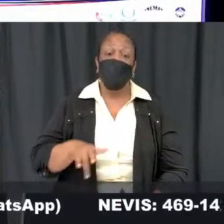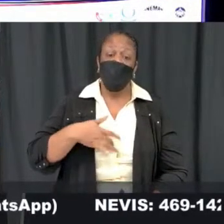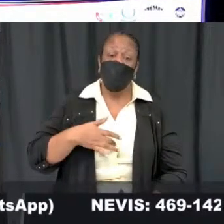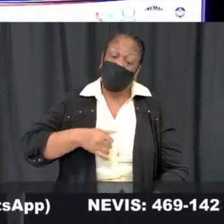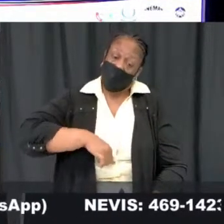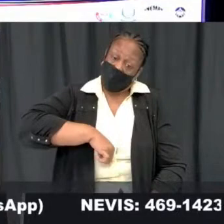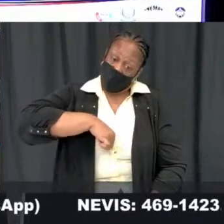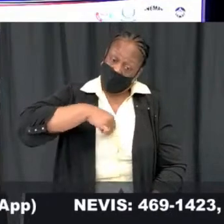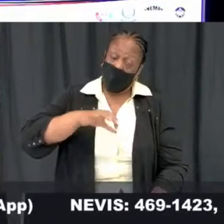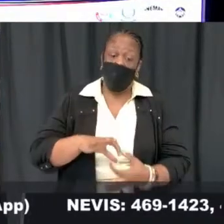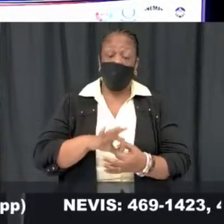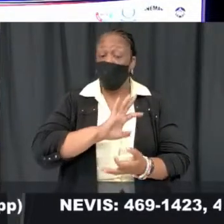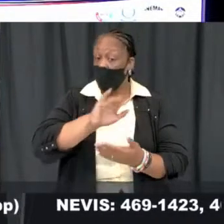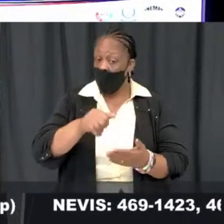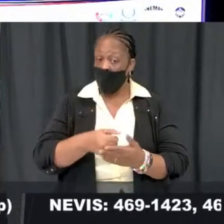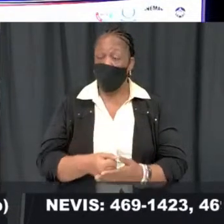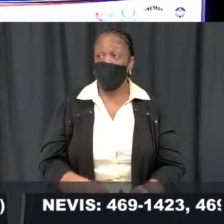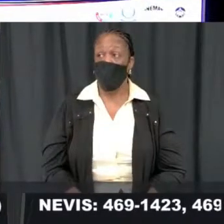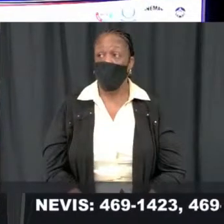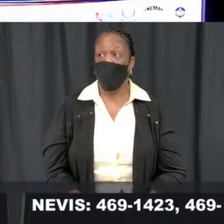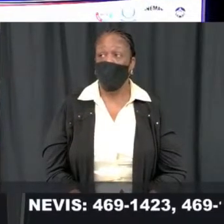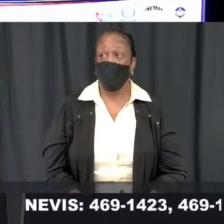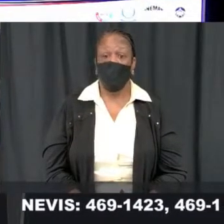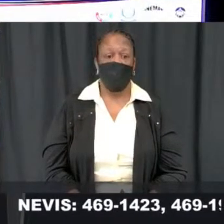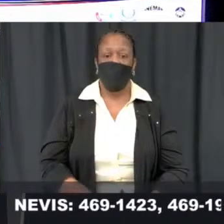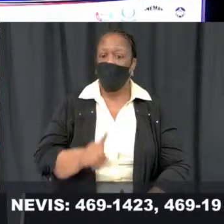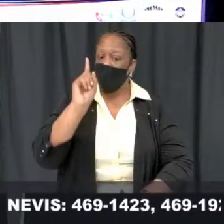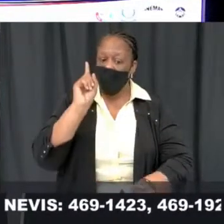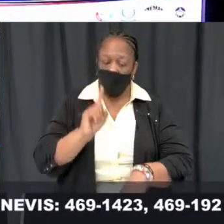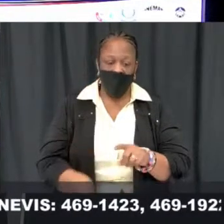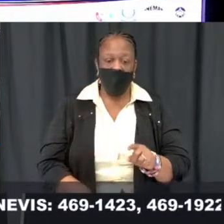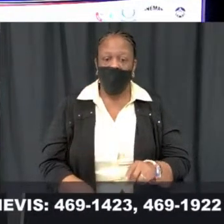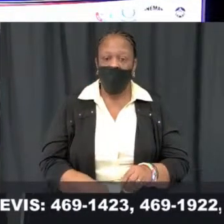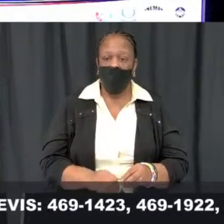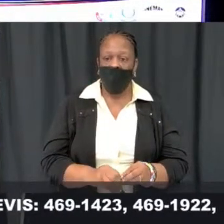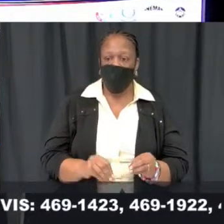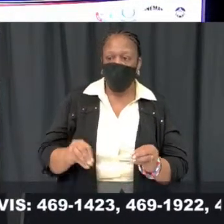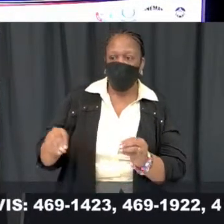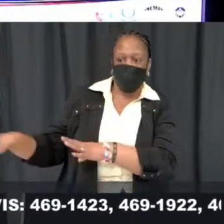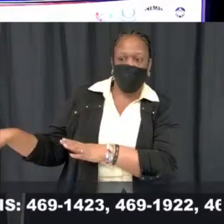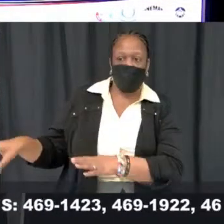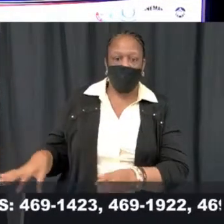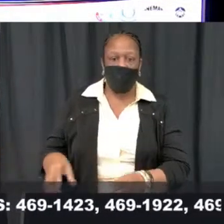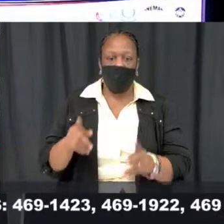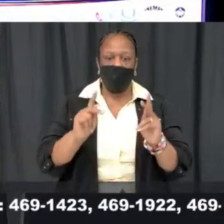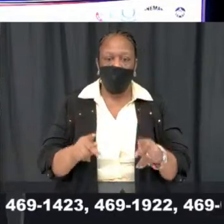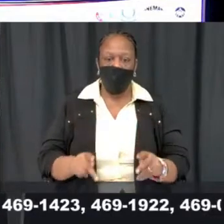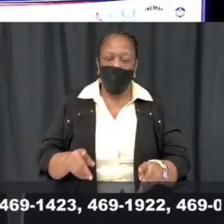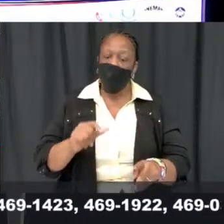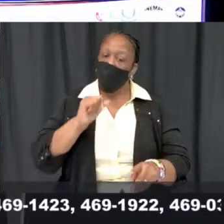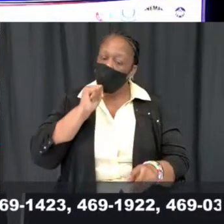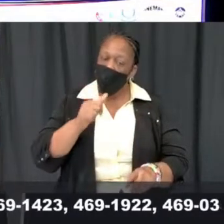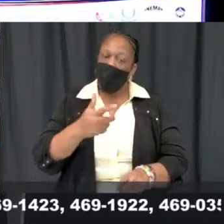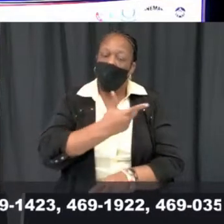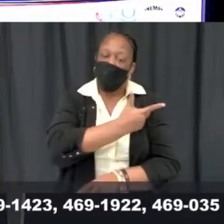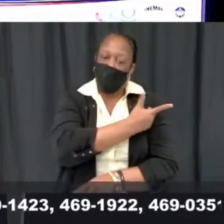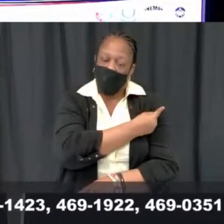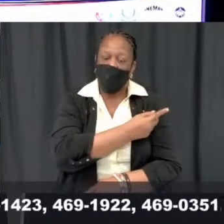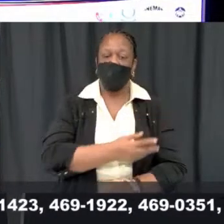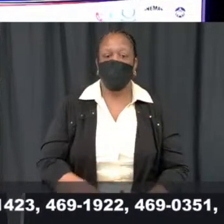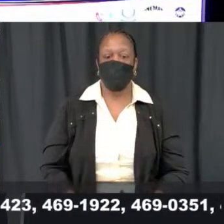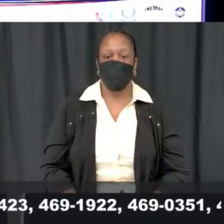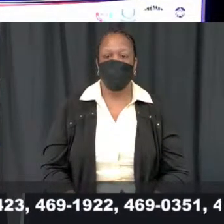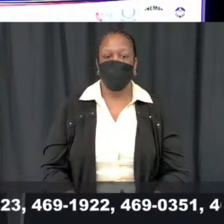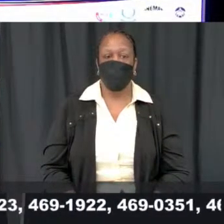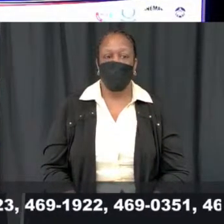do. But we cannot compromise those that are not vaccinated. That's the reality. When we get out the